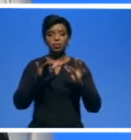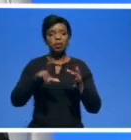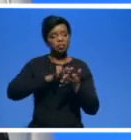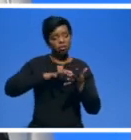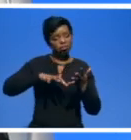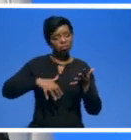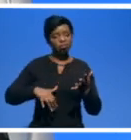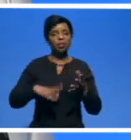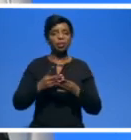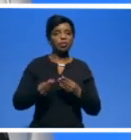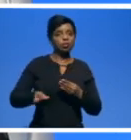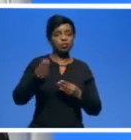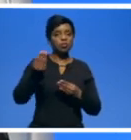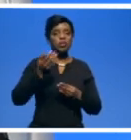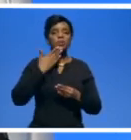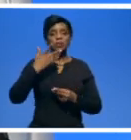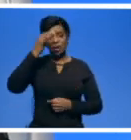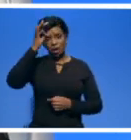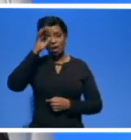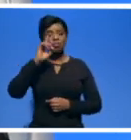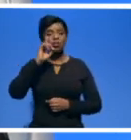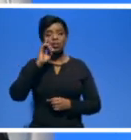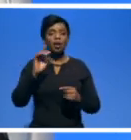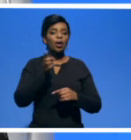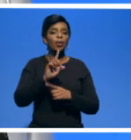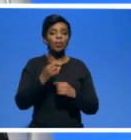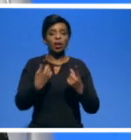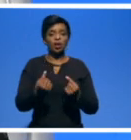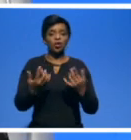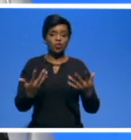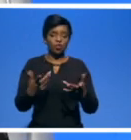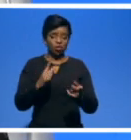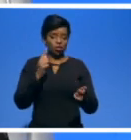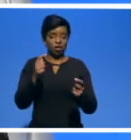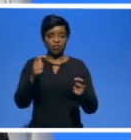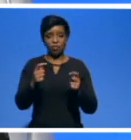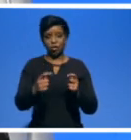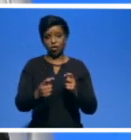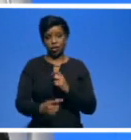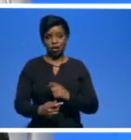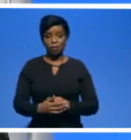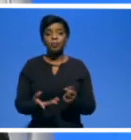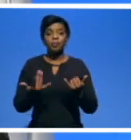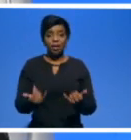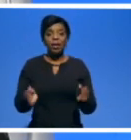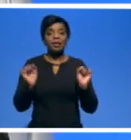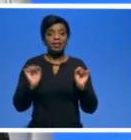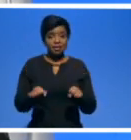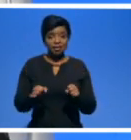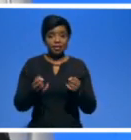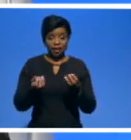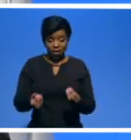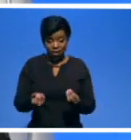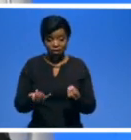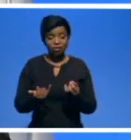who check out what can they contribute towards transformation. Honabanung, yes, there are measures and means that are